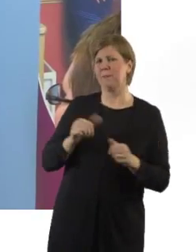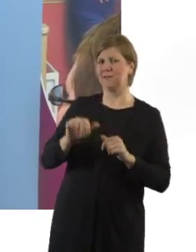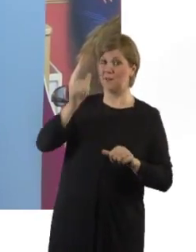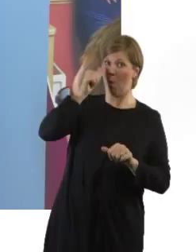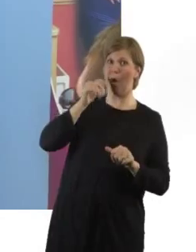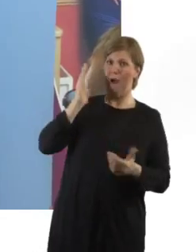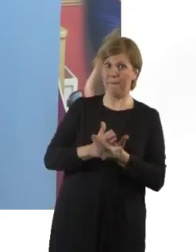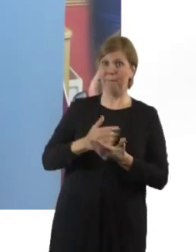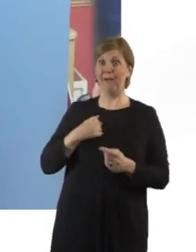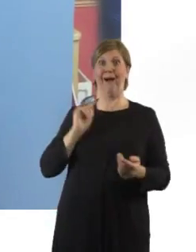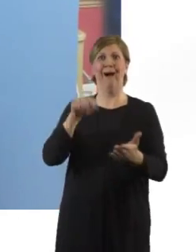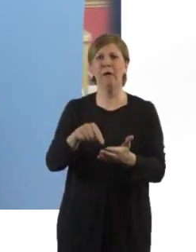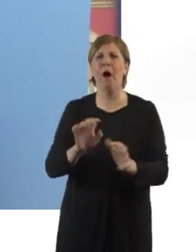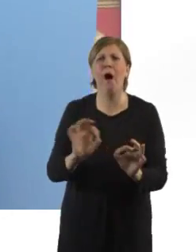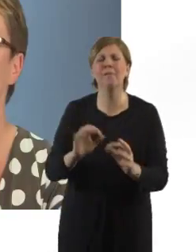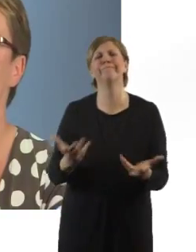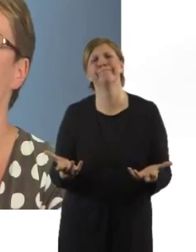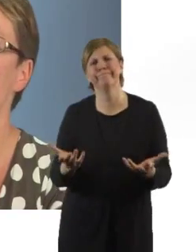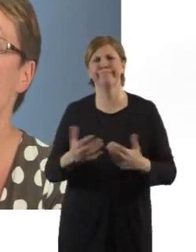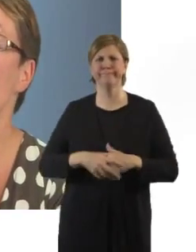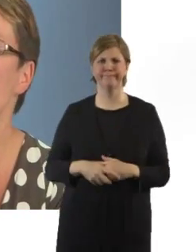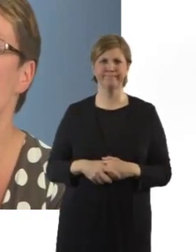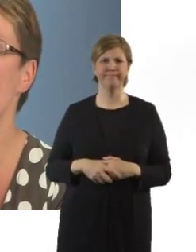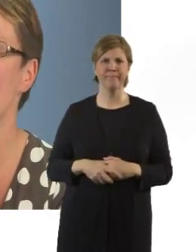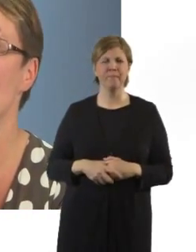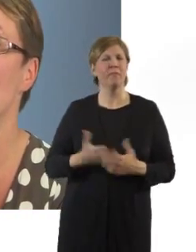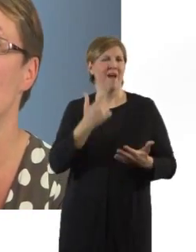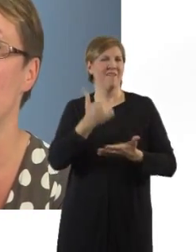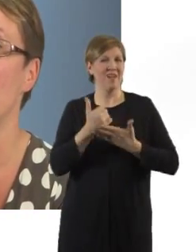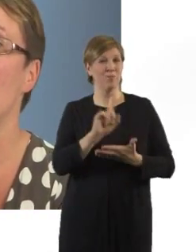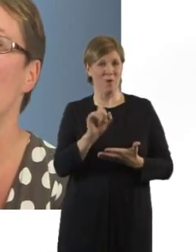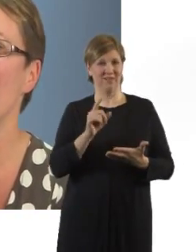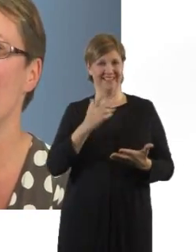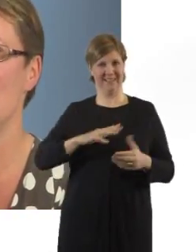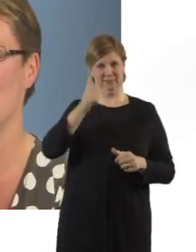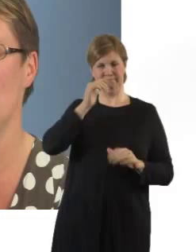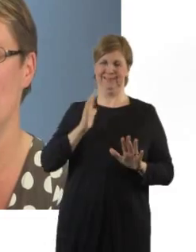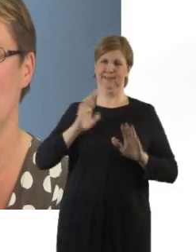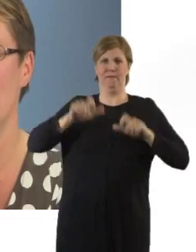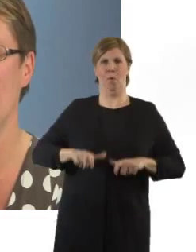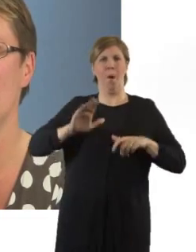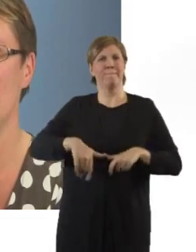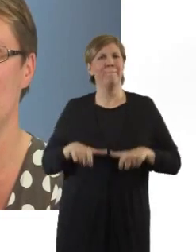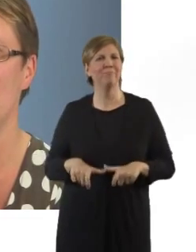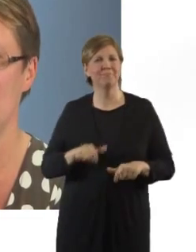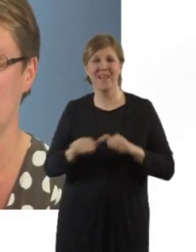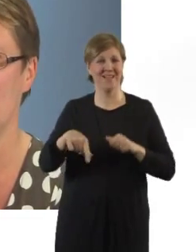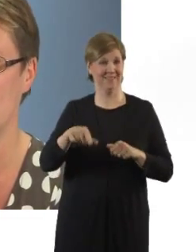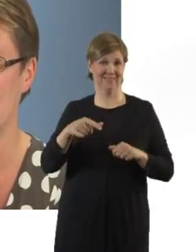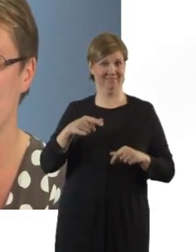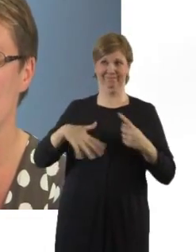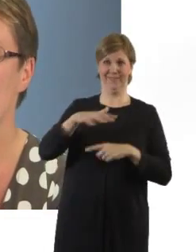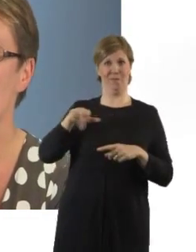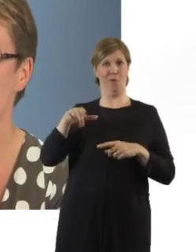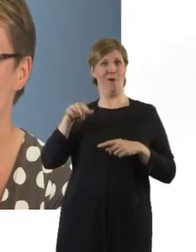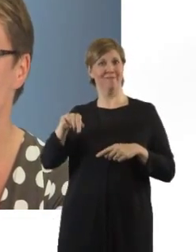know for sure rather than make the journey for no reason. Okay, the advice might be to stay at home for now. Research has shown that this is the best environment for early